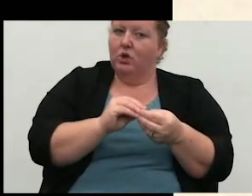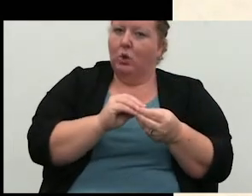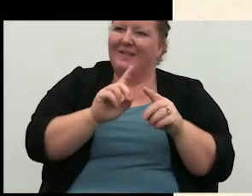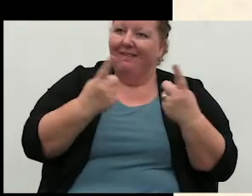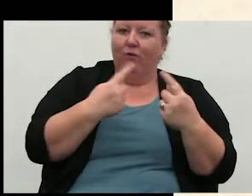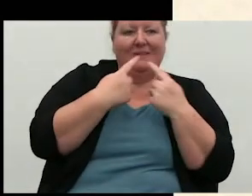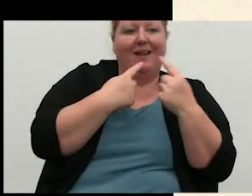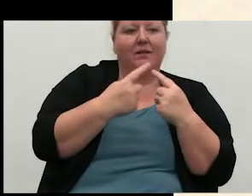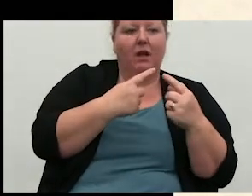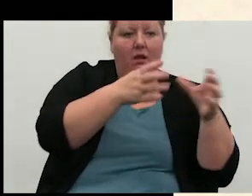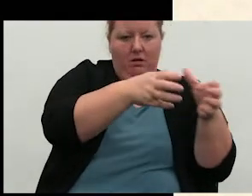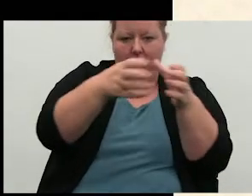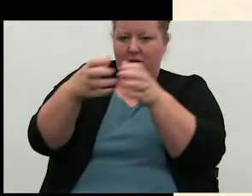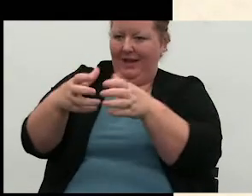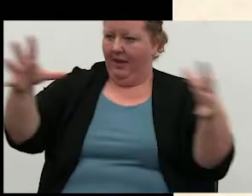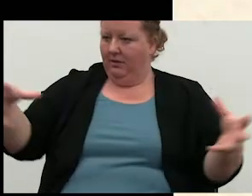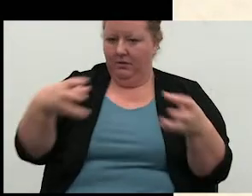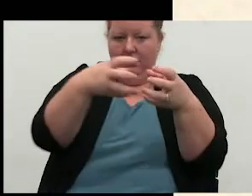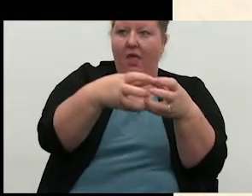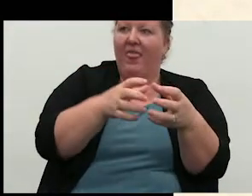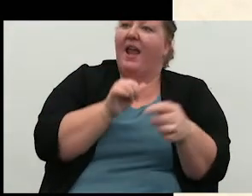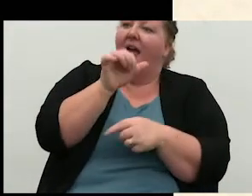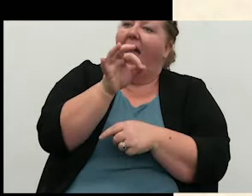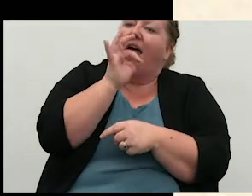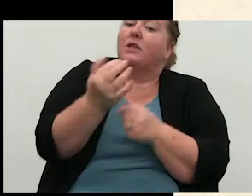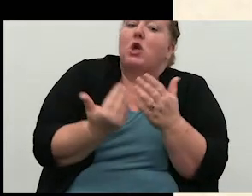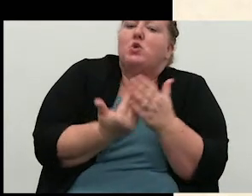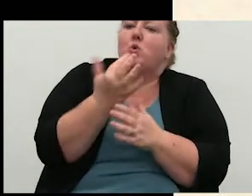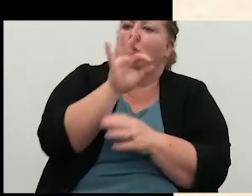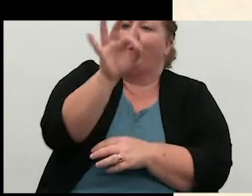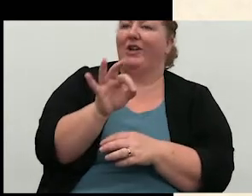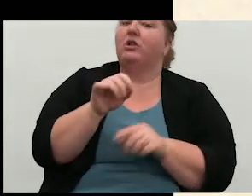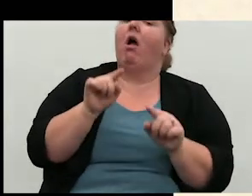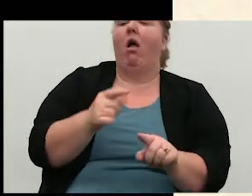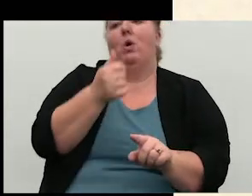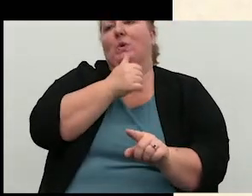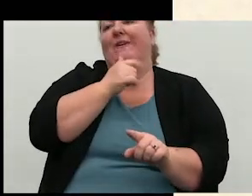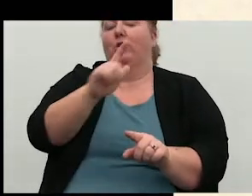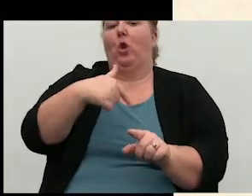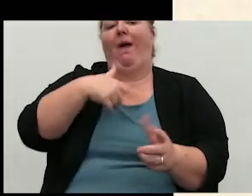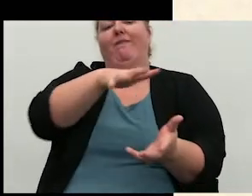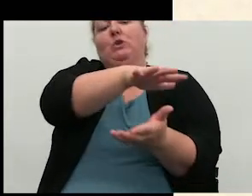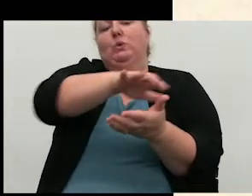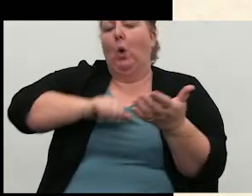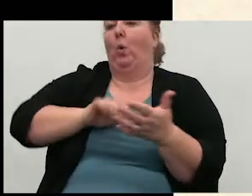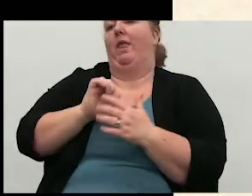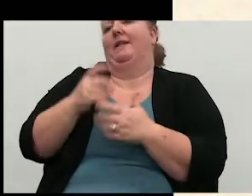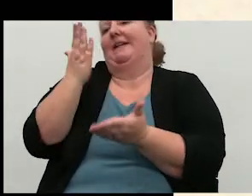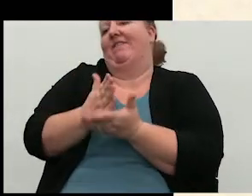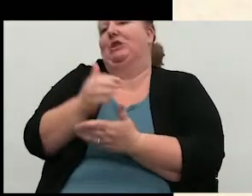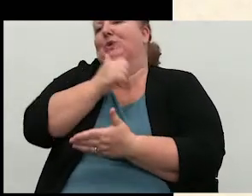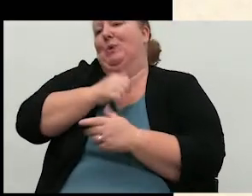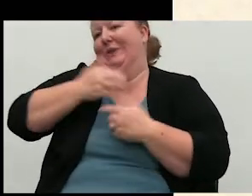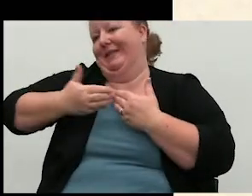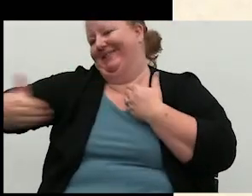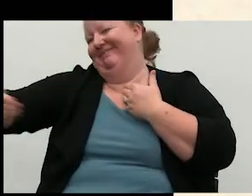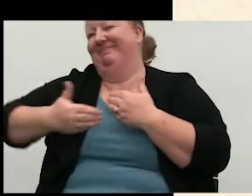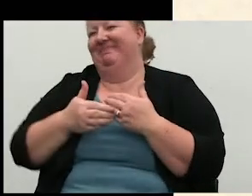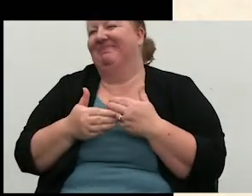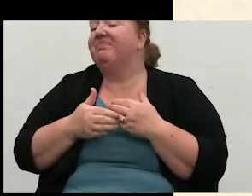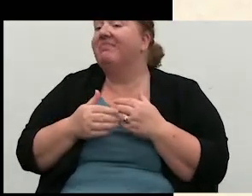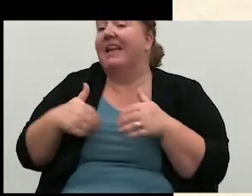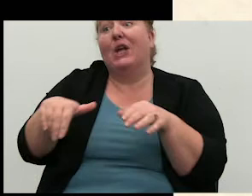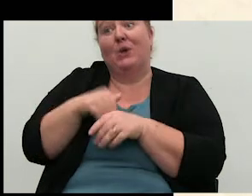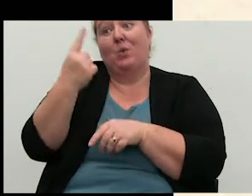question that was not thought of before. And that's so useful that I stole this definition and have used it ever since, including at one